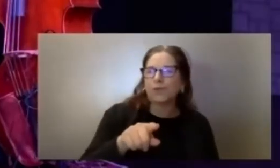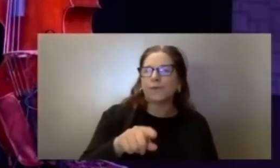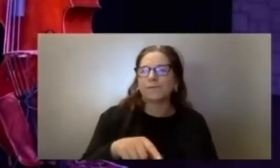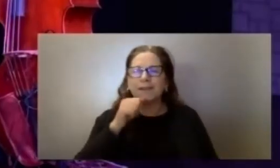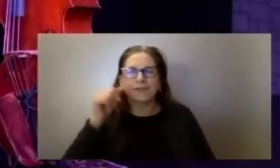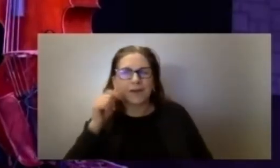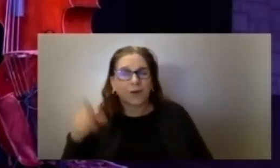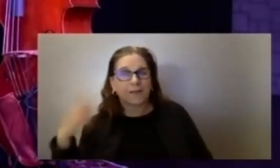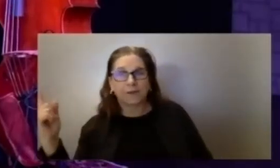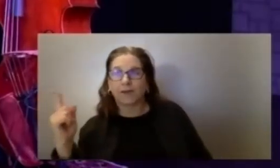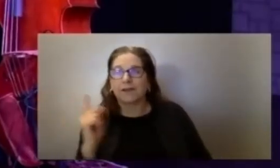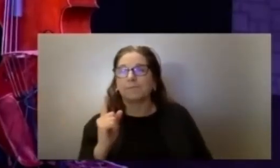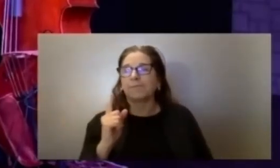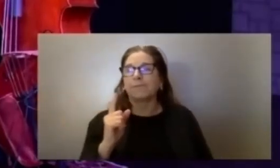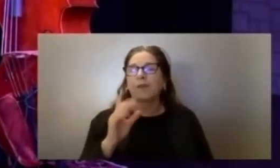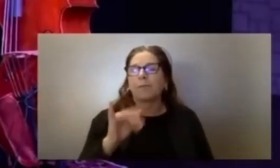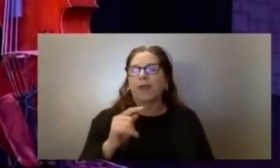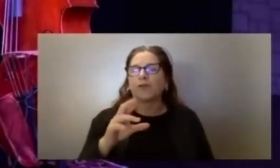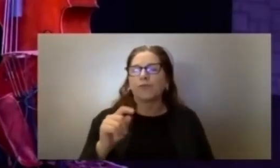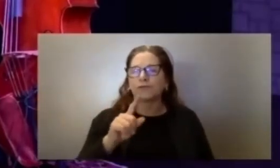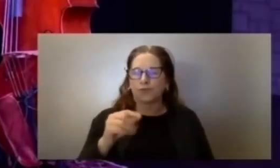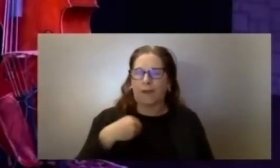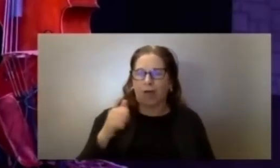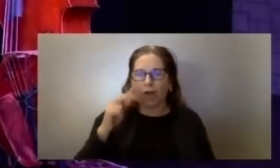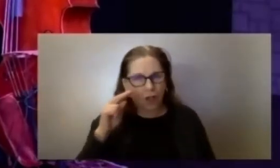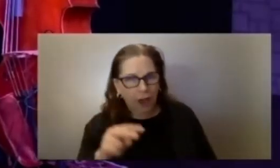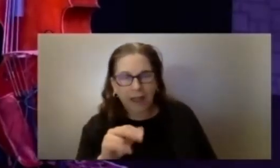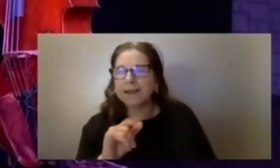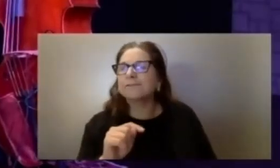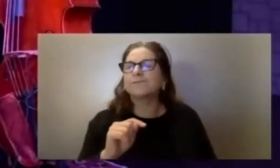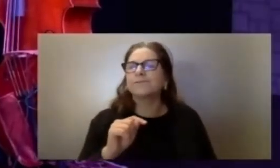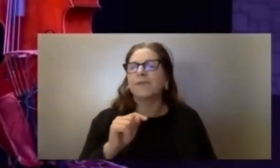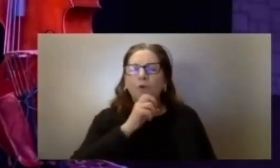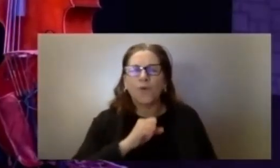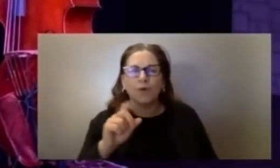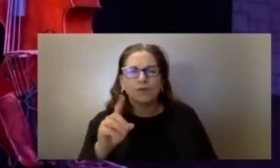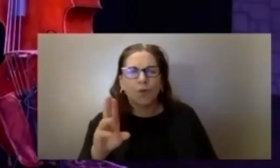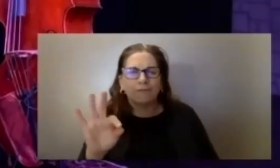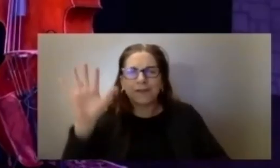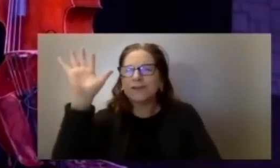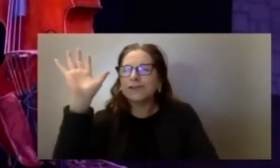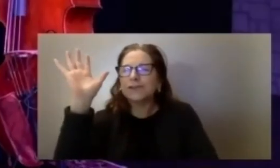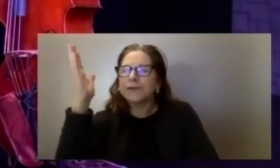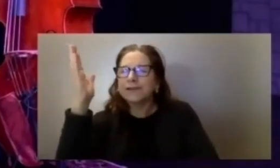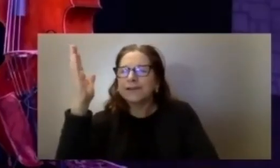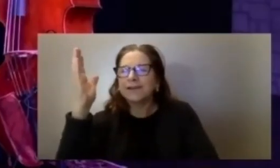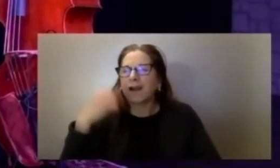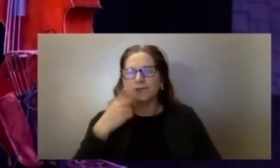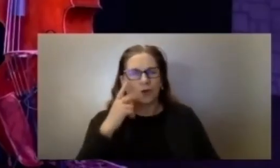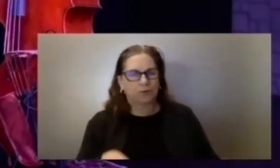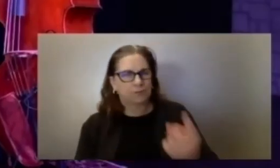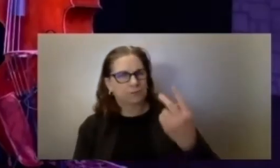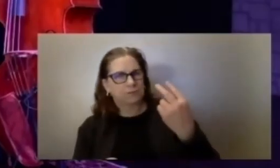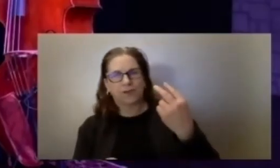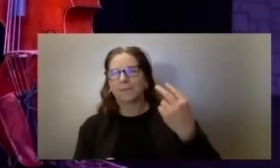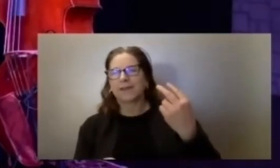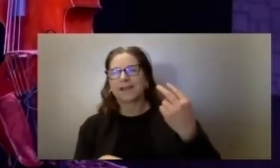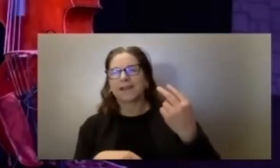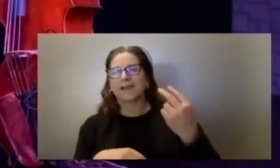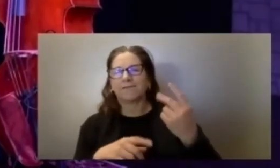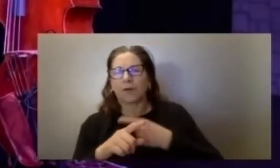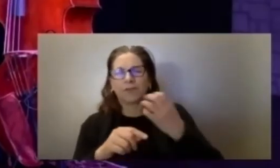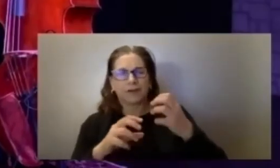Yesterday, when they pulled up by the root to have a look at it, the old dwarf tree, I saw you come out looking at me from the